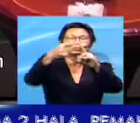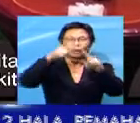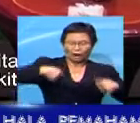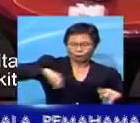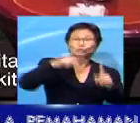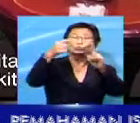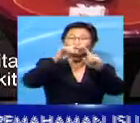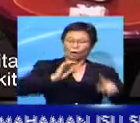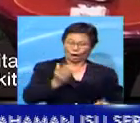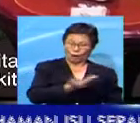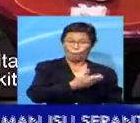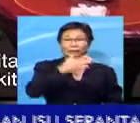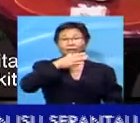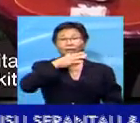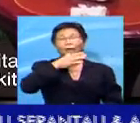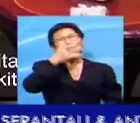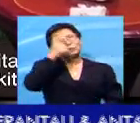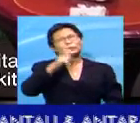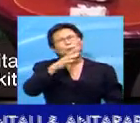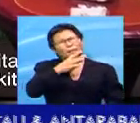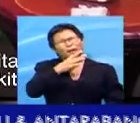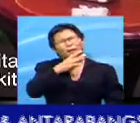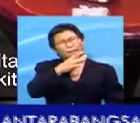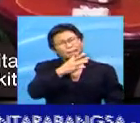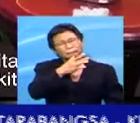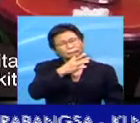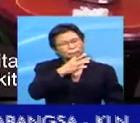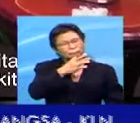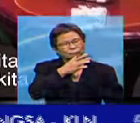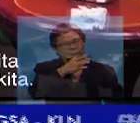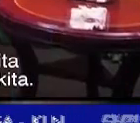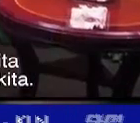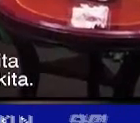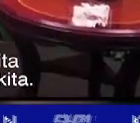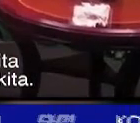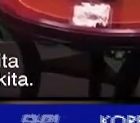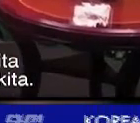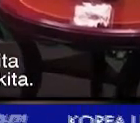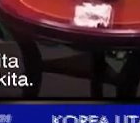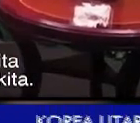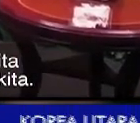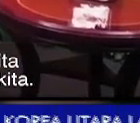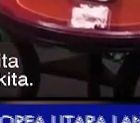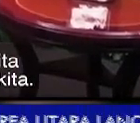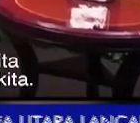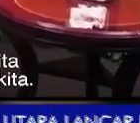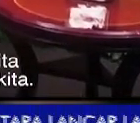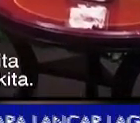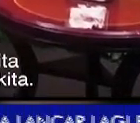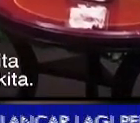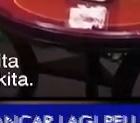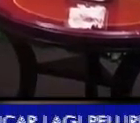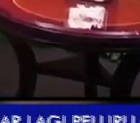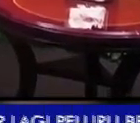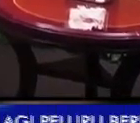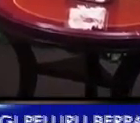mothers because they have brought us up, they've shown a lot of love, they've devoted themselves to